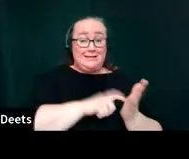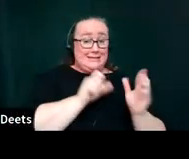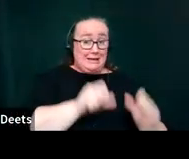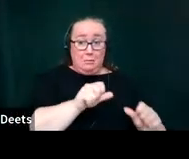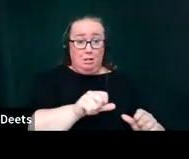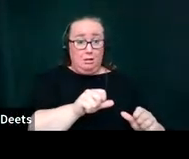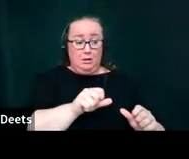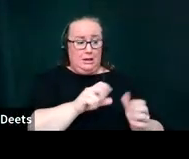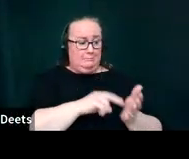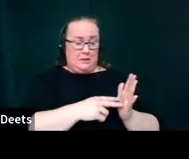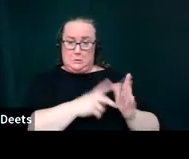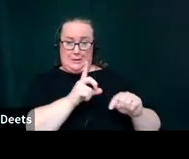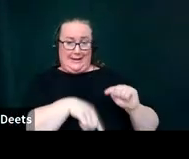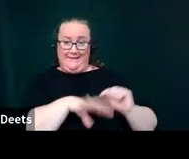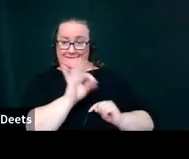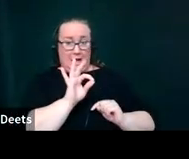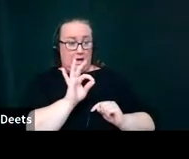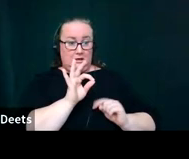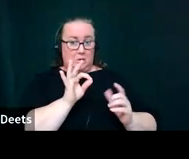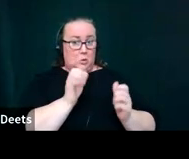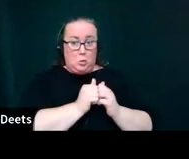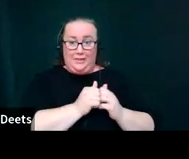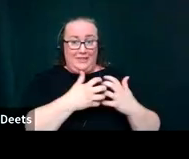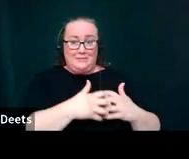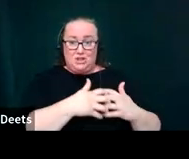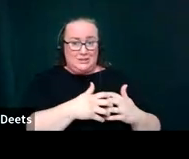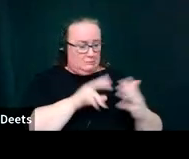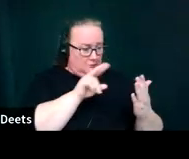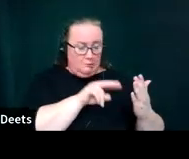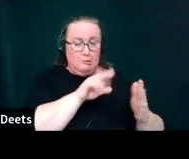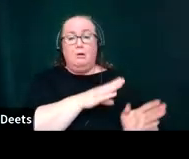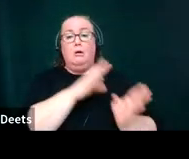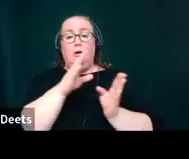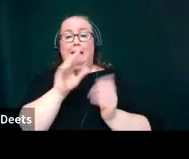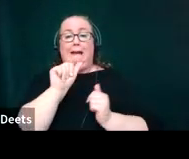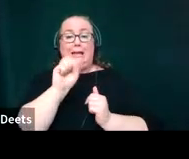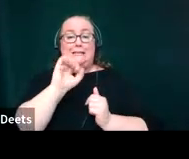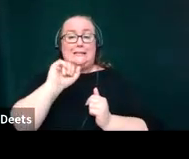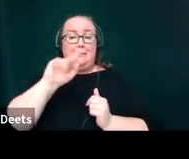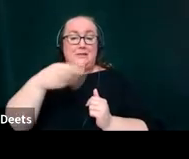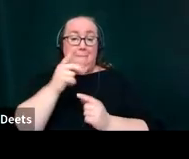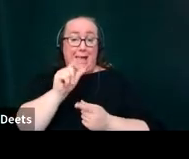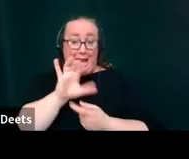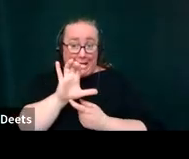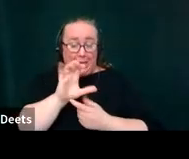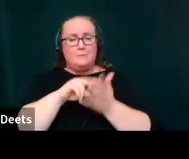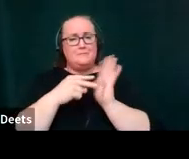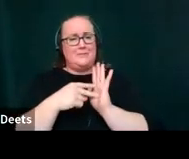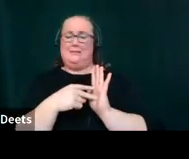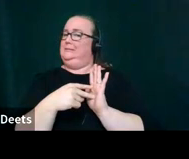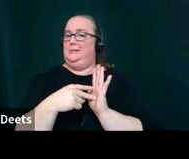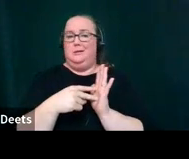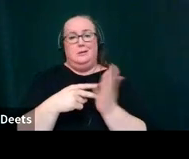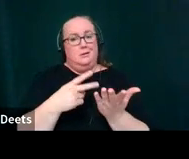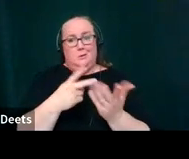we can't find even on our best of instruments, to asymptomatic disease, which we know exists but is not yet affecting the person's life,